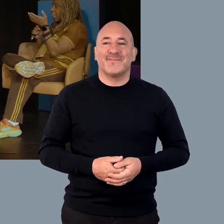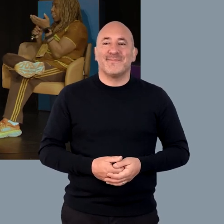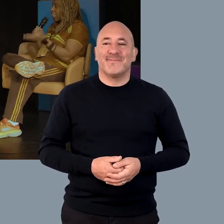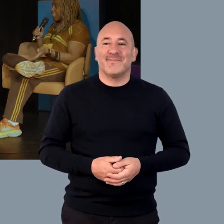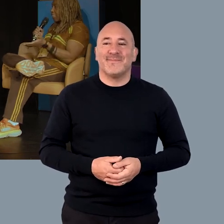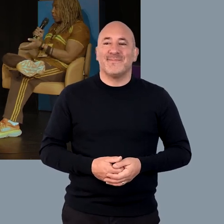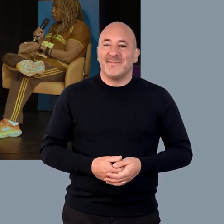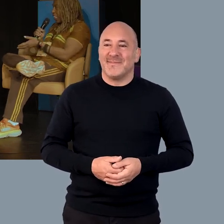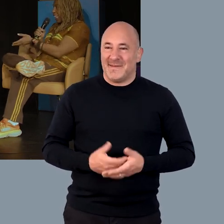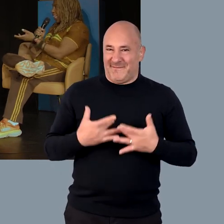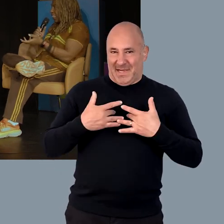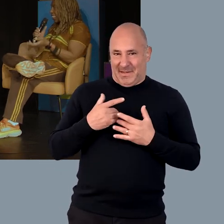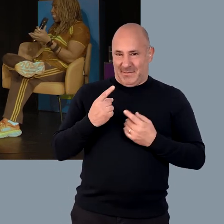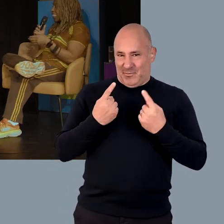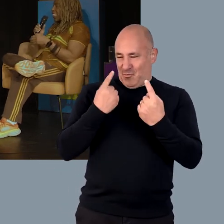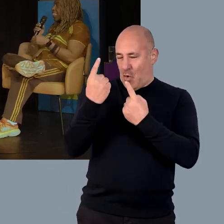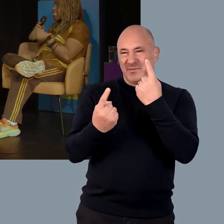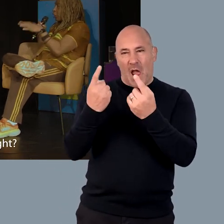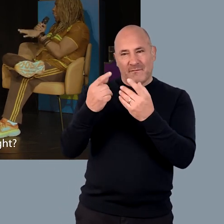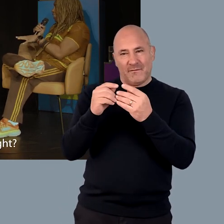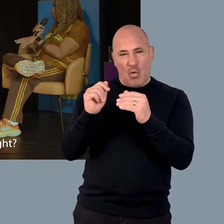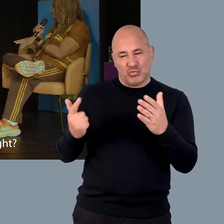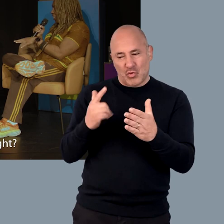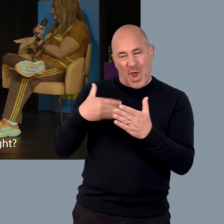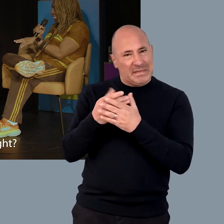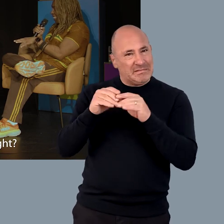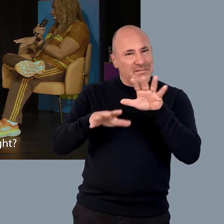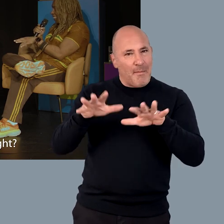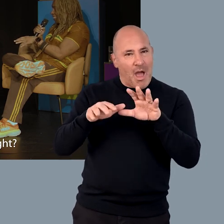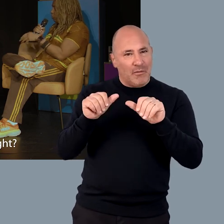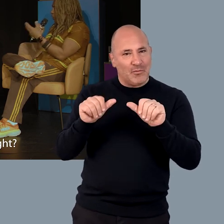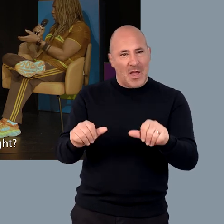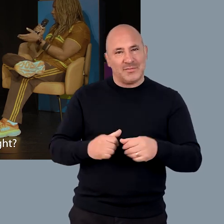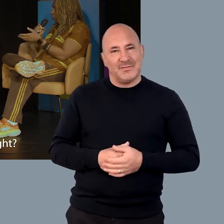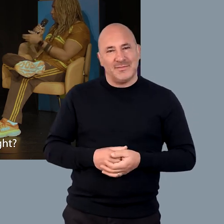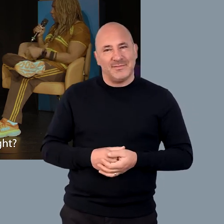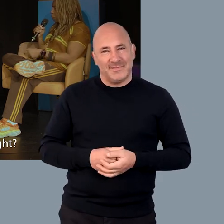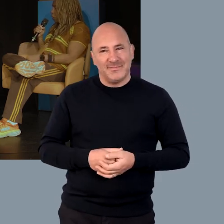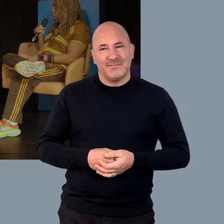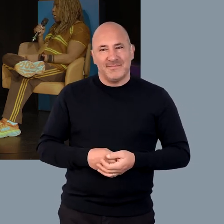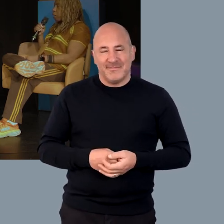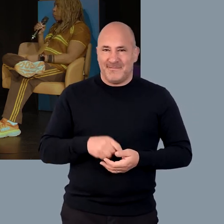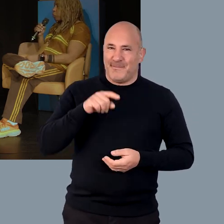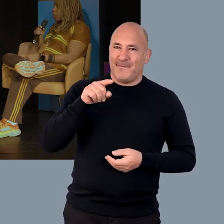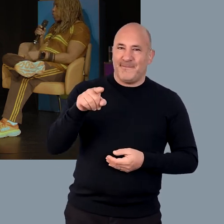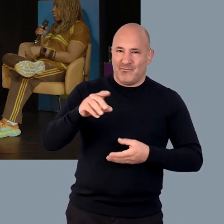And it seems to me That you've had similar journeys Really right